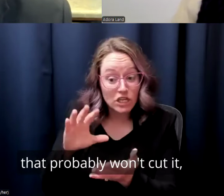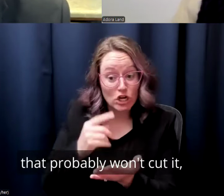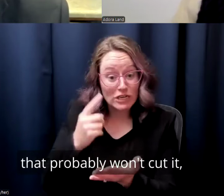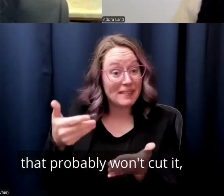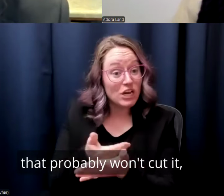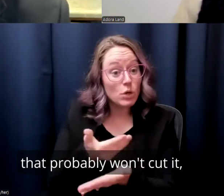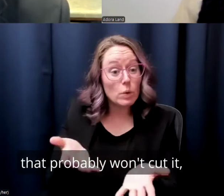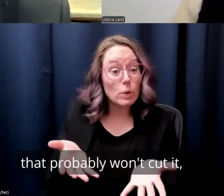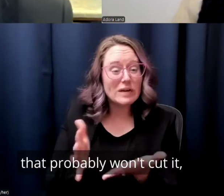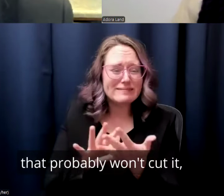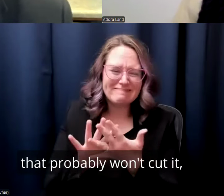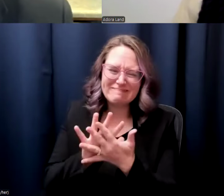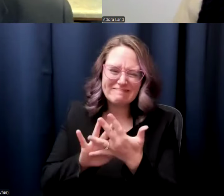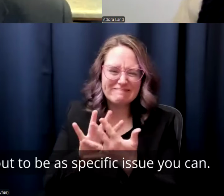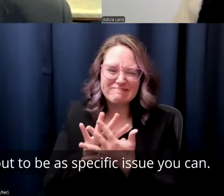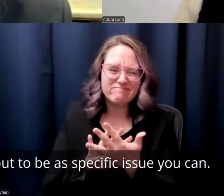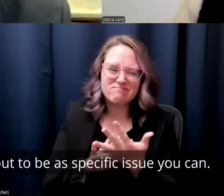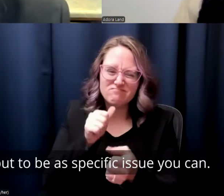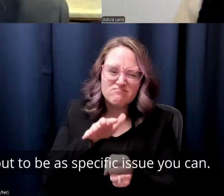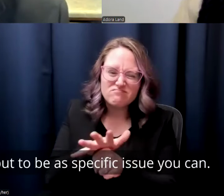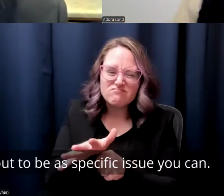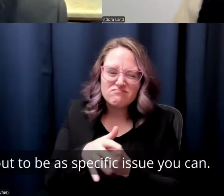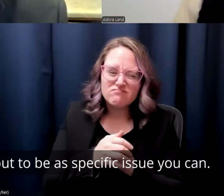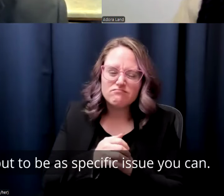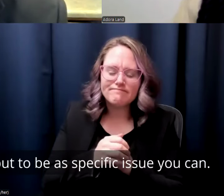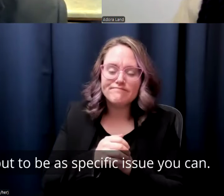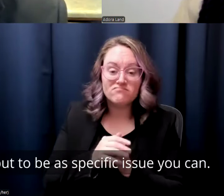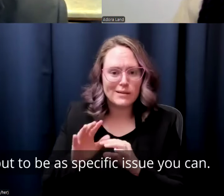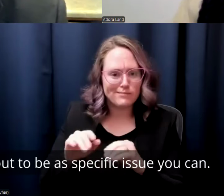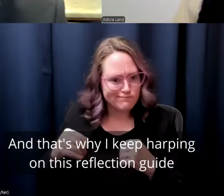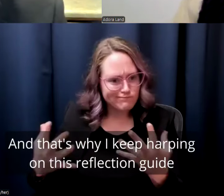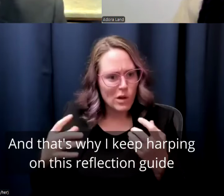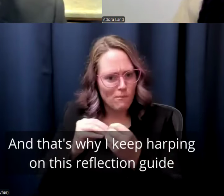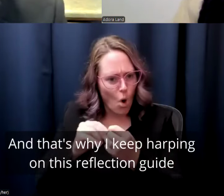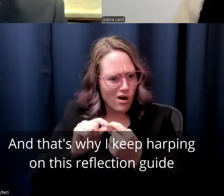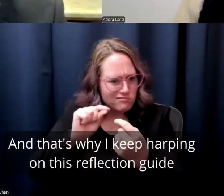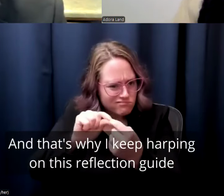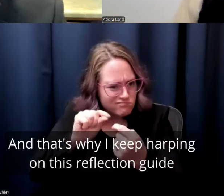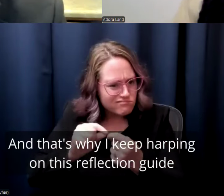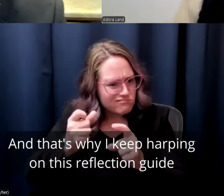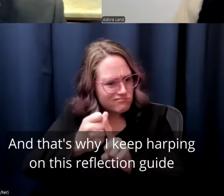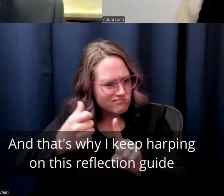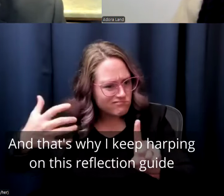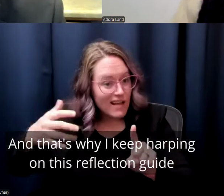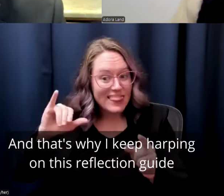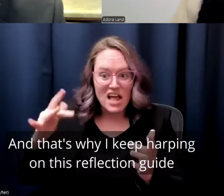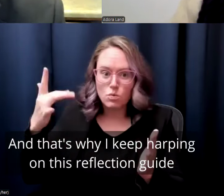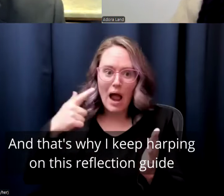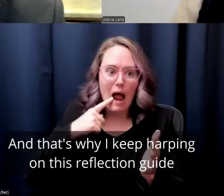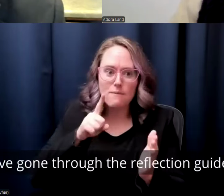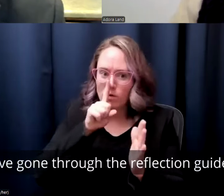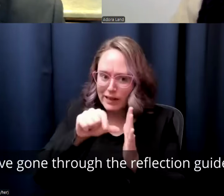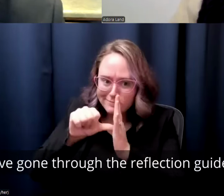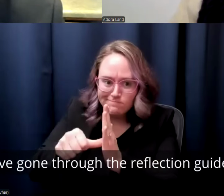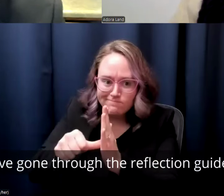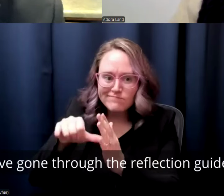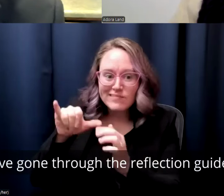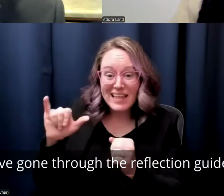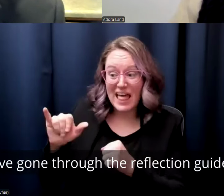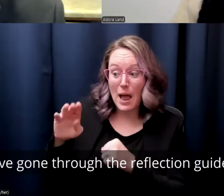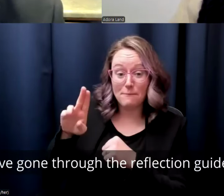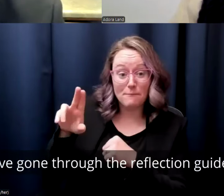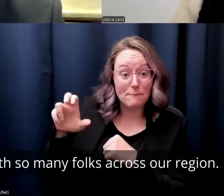That probably won't cut it. But to be as specific as you can, and that's why I keep harping on this reflection guide. As I've gone